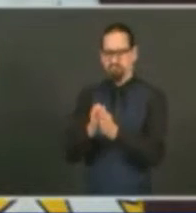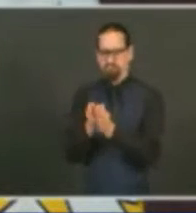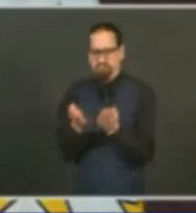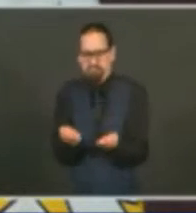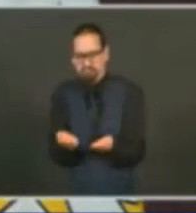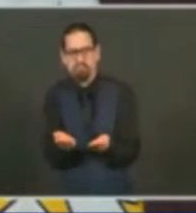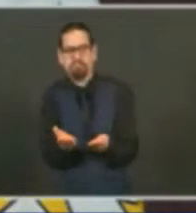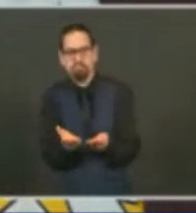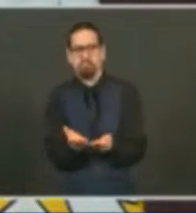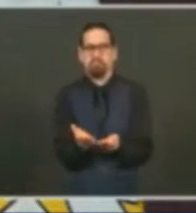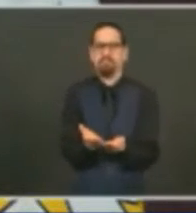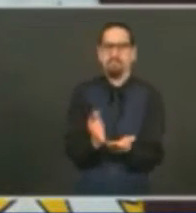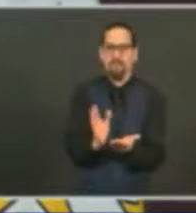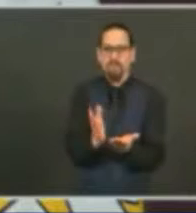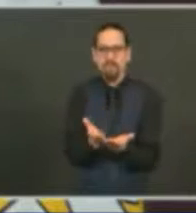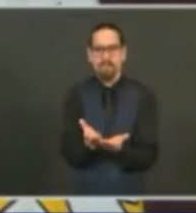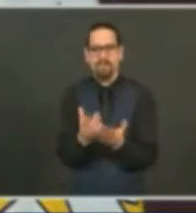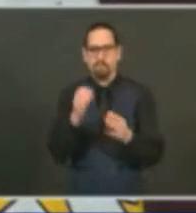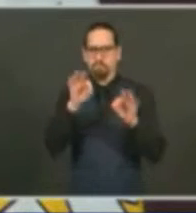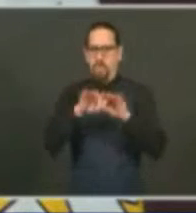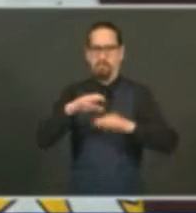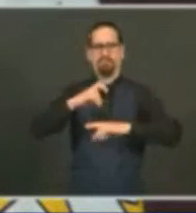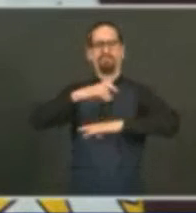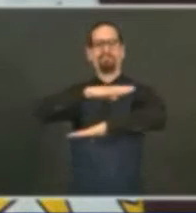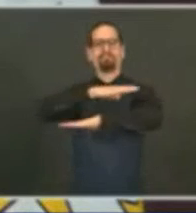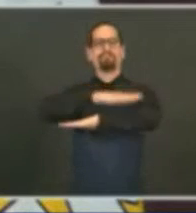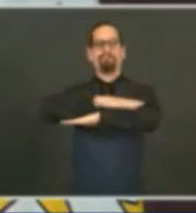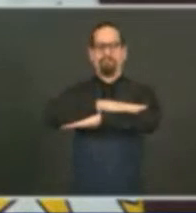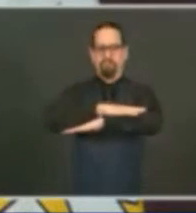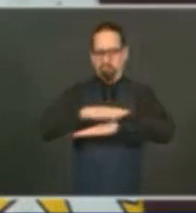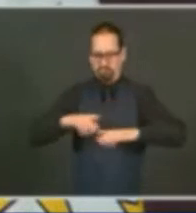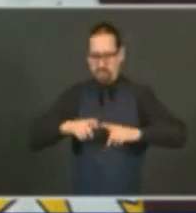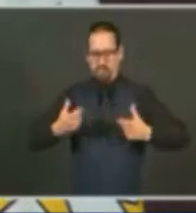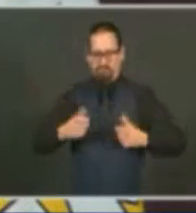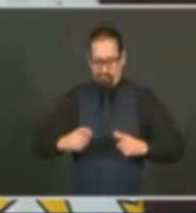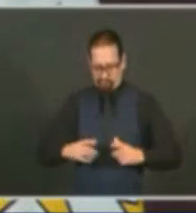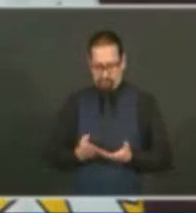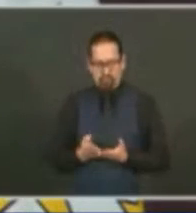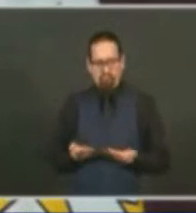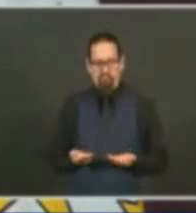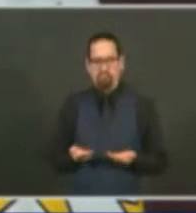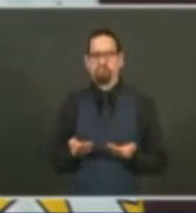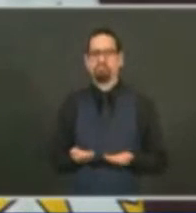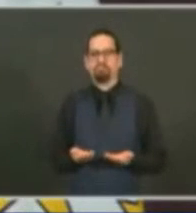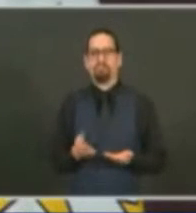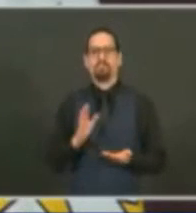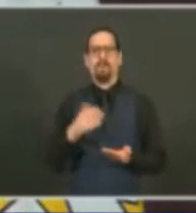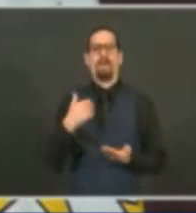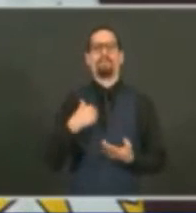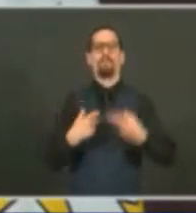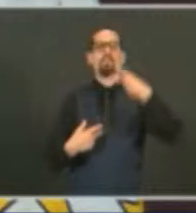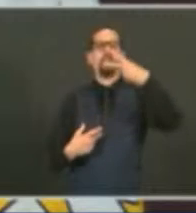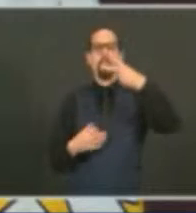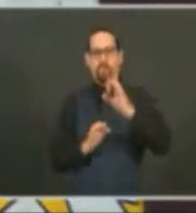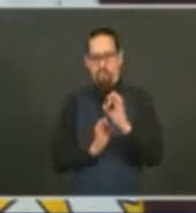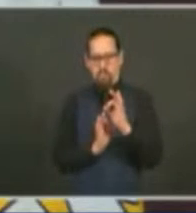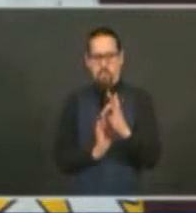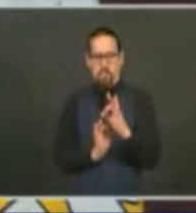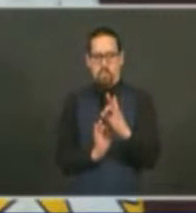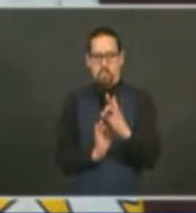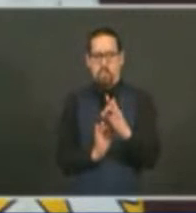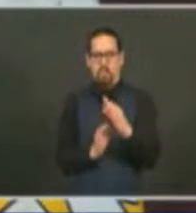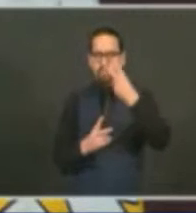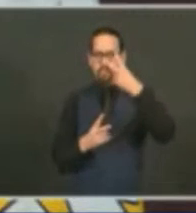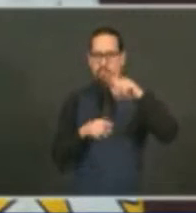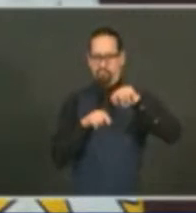surface where you will be tested. There are 2 holes in the card that are present.